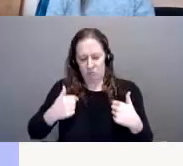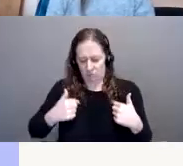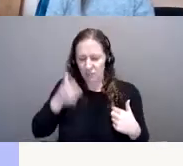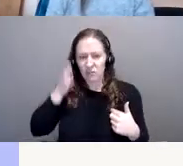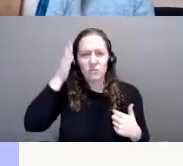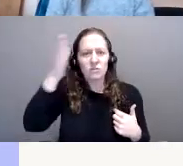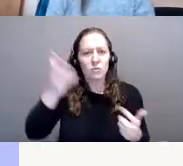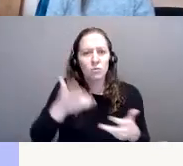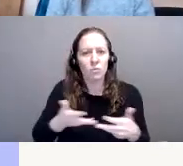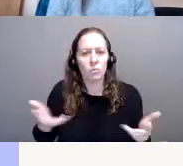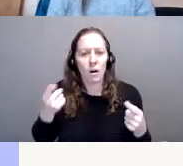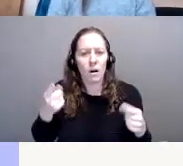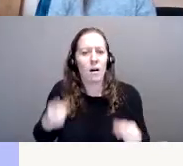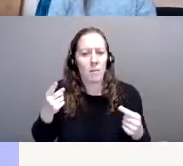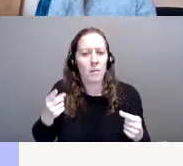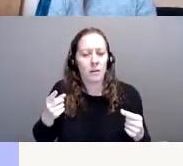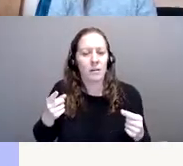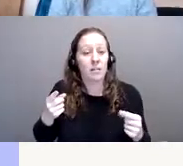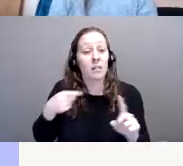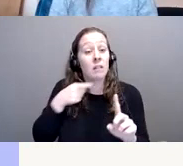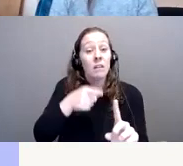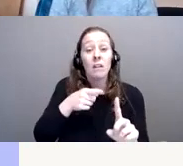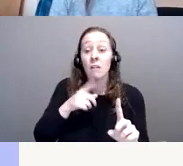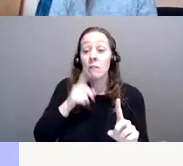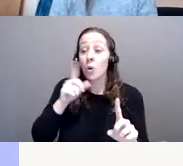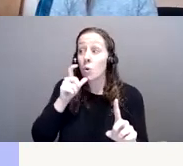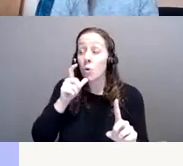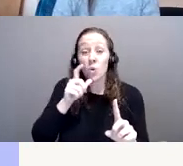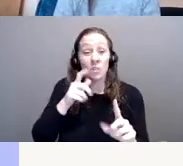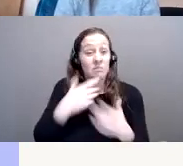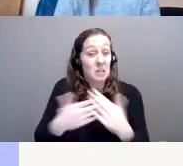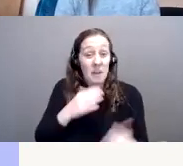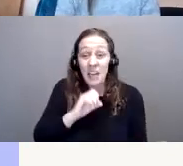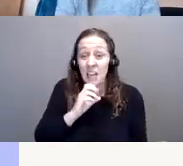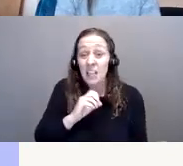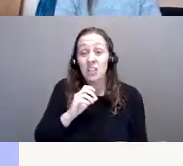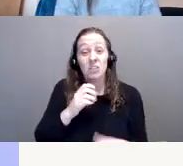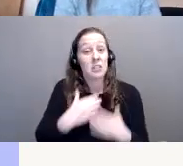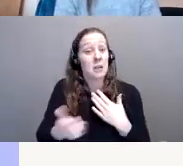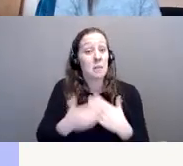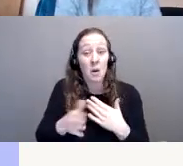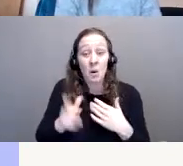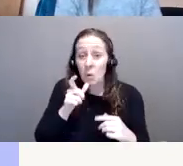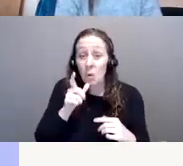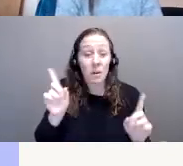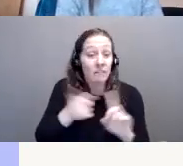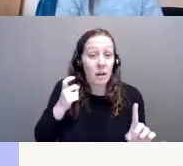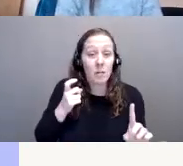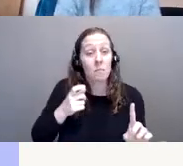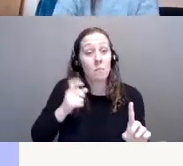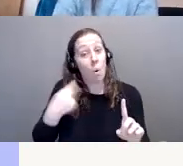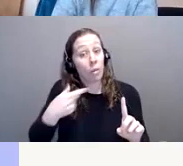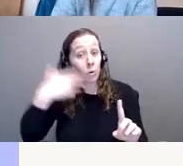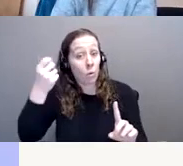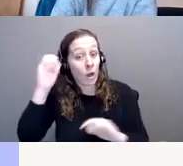is meant to attract all audiences, all age groups. So it's not just older adults, it's their families,